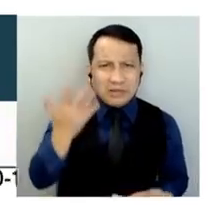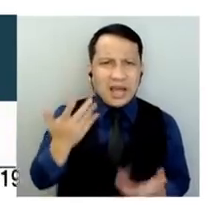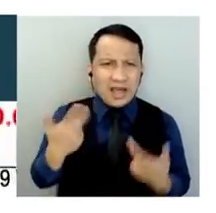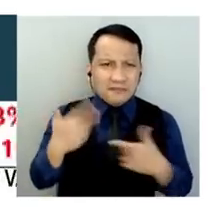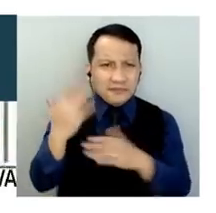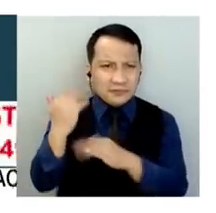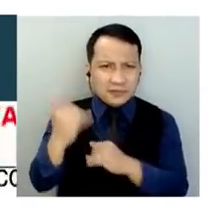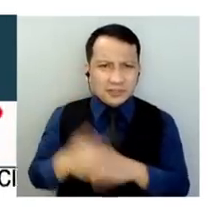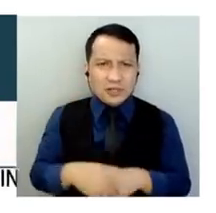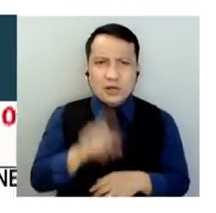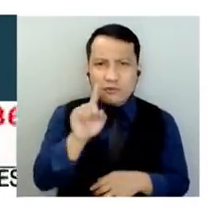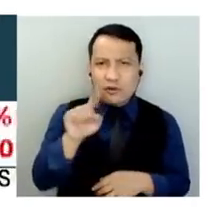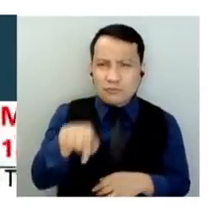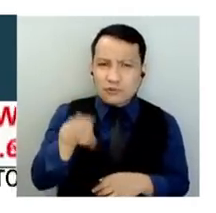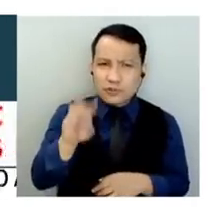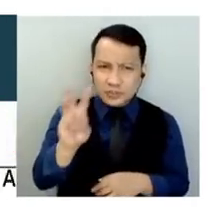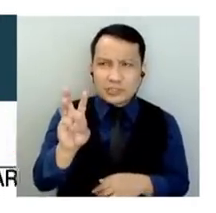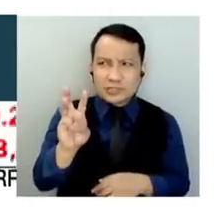the 1.6